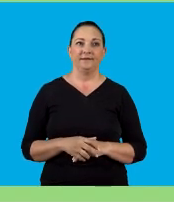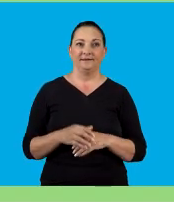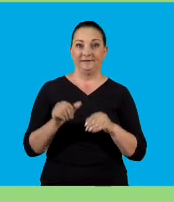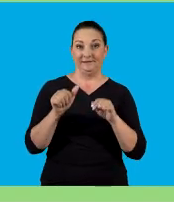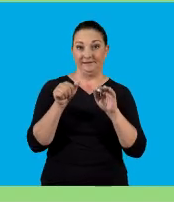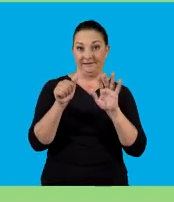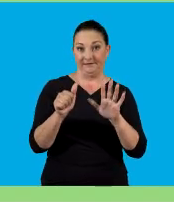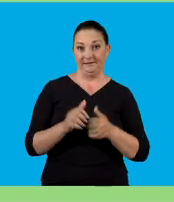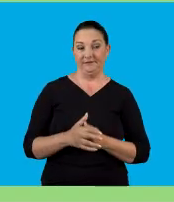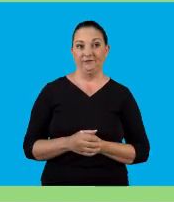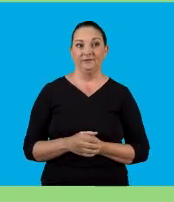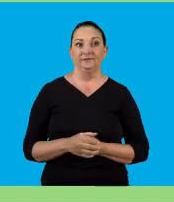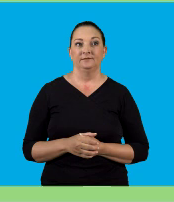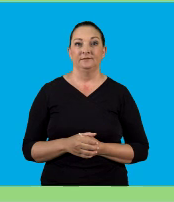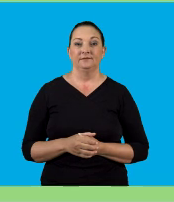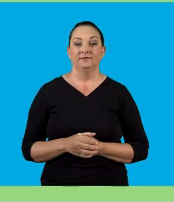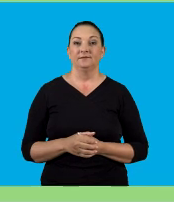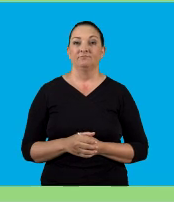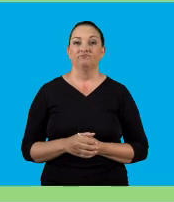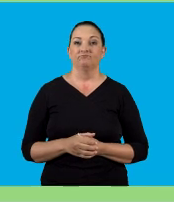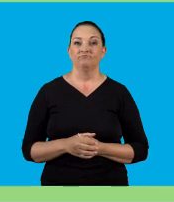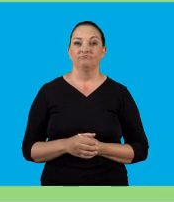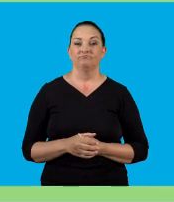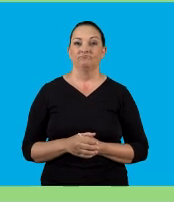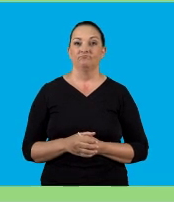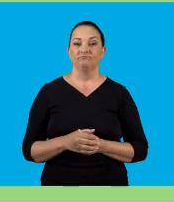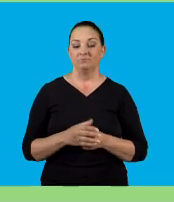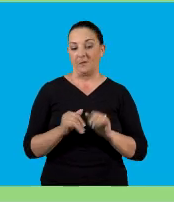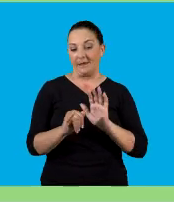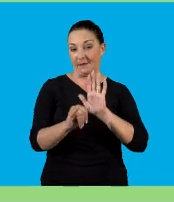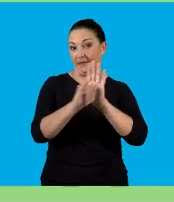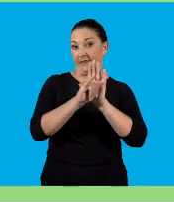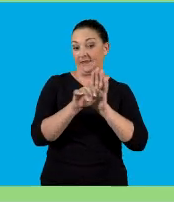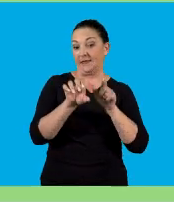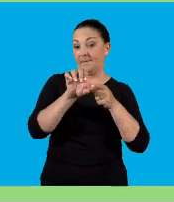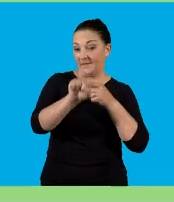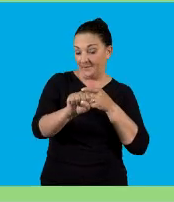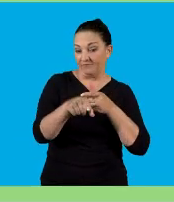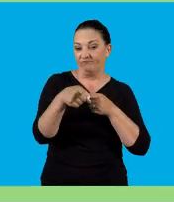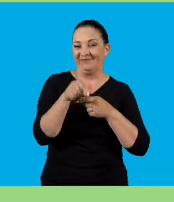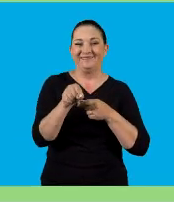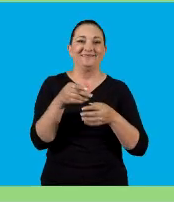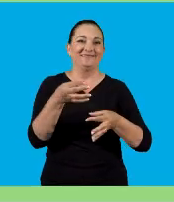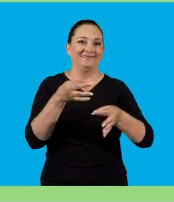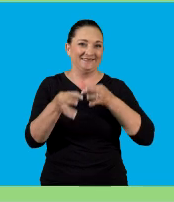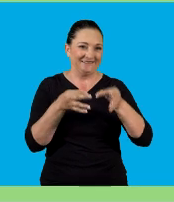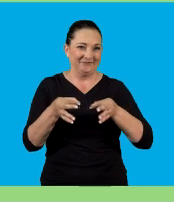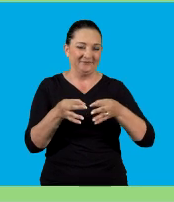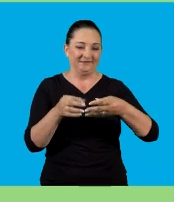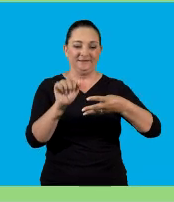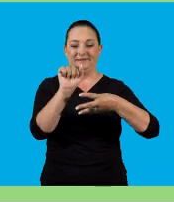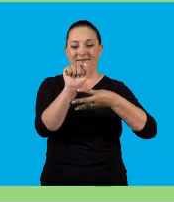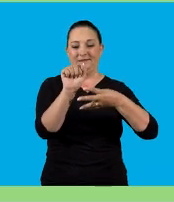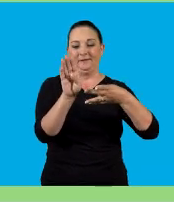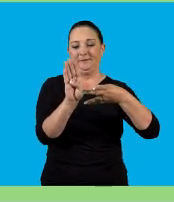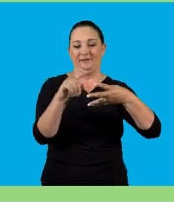Number 6, okay, the instruction says, identify and explain how A and